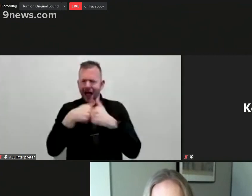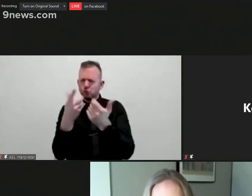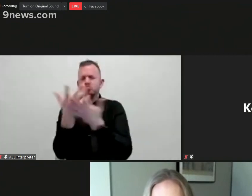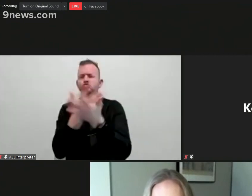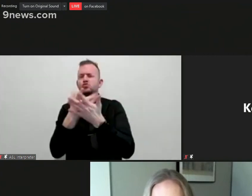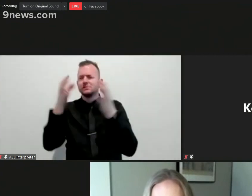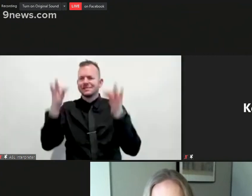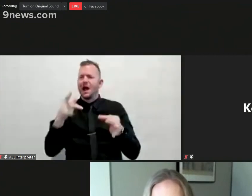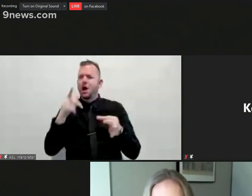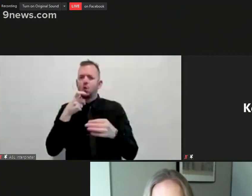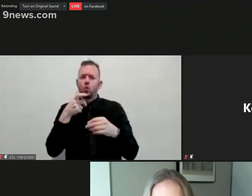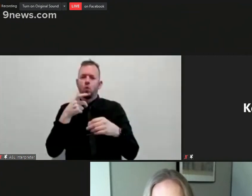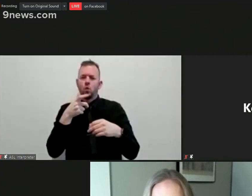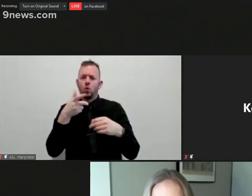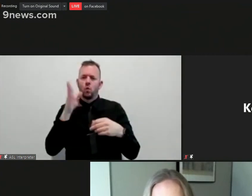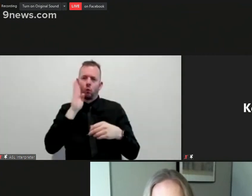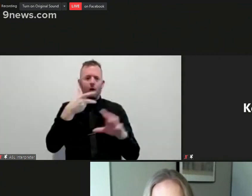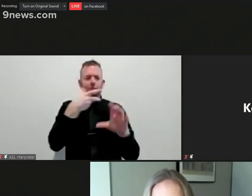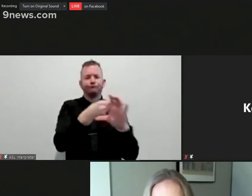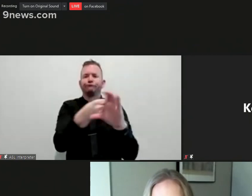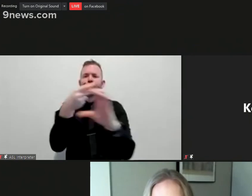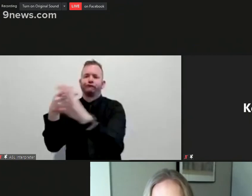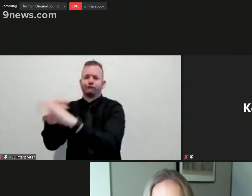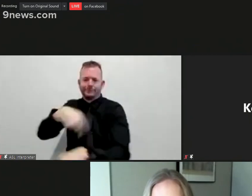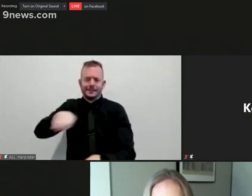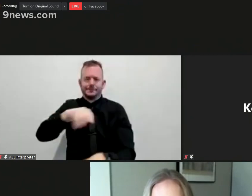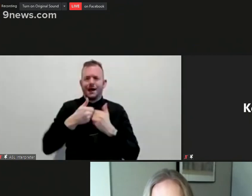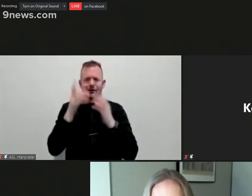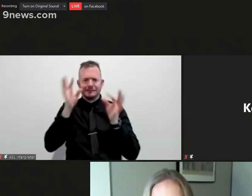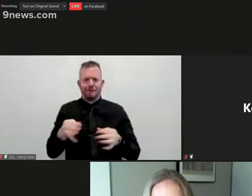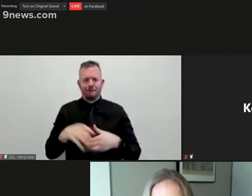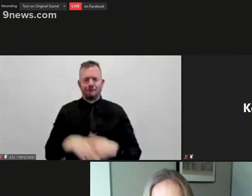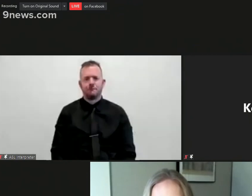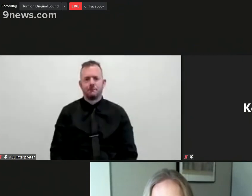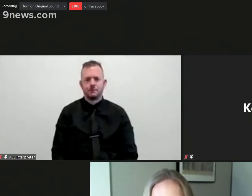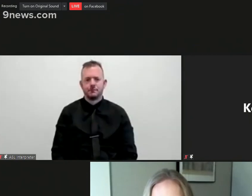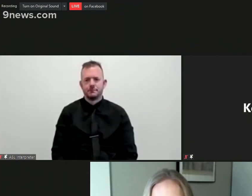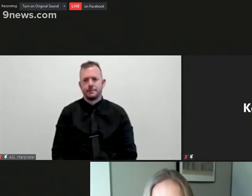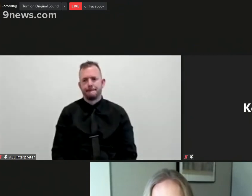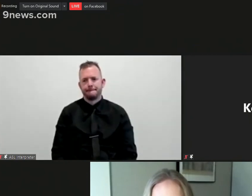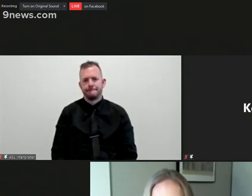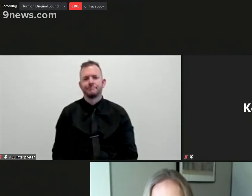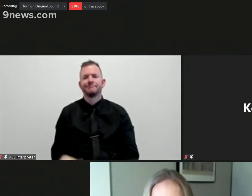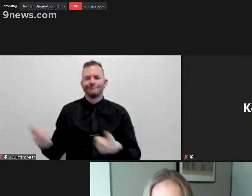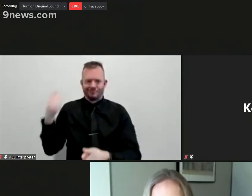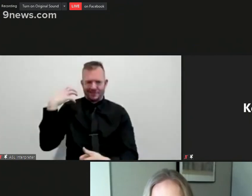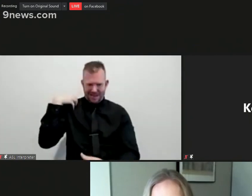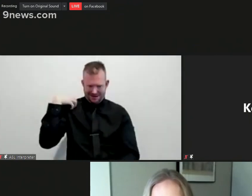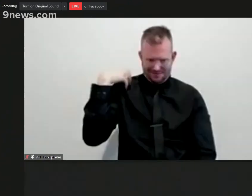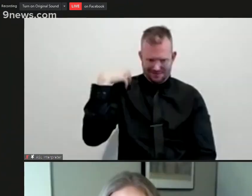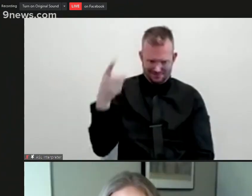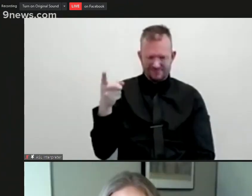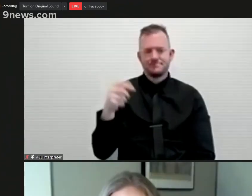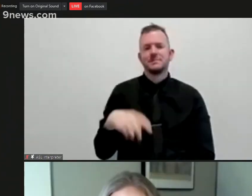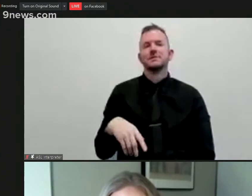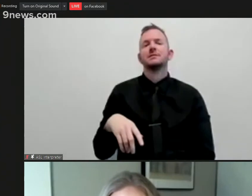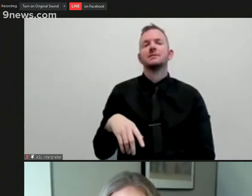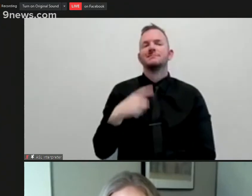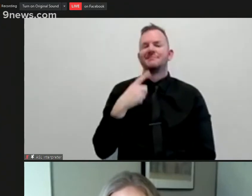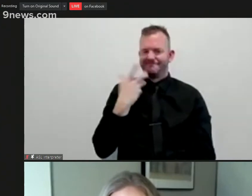Yes. The contracts will only be cut with the largest providers that we have, or providers that can actually do it. It'll